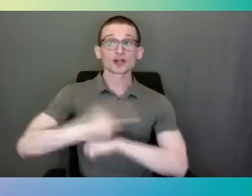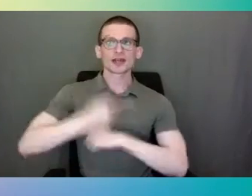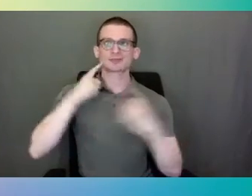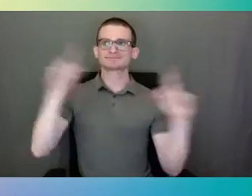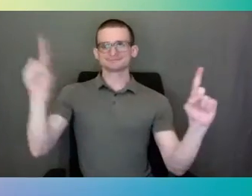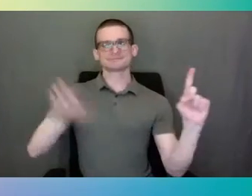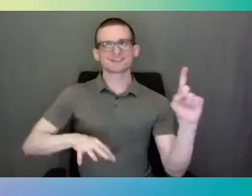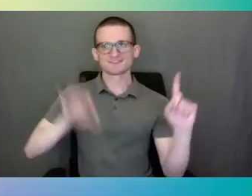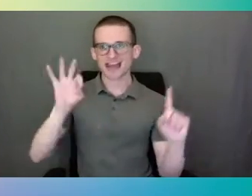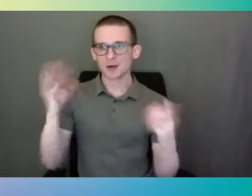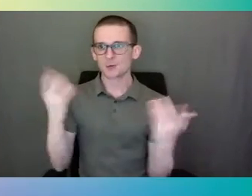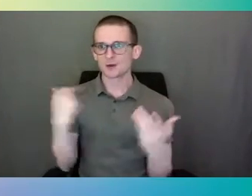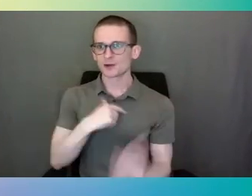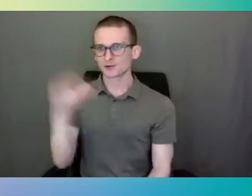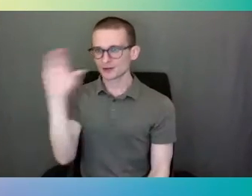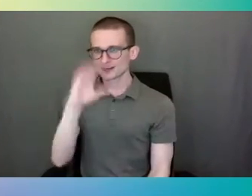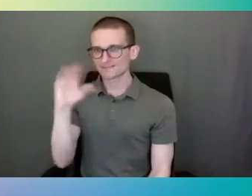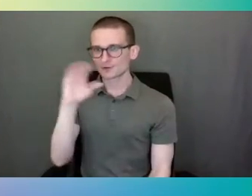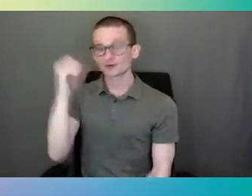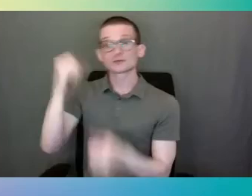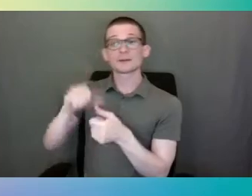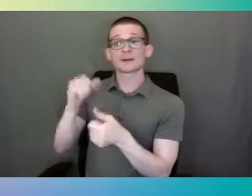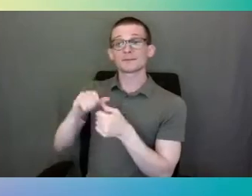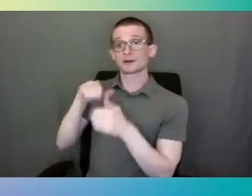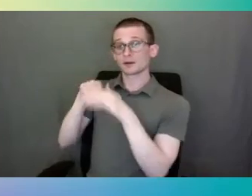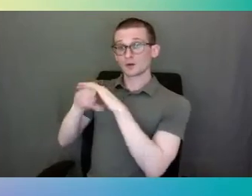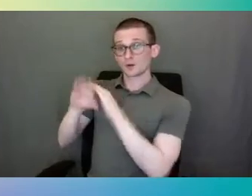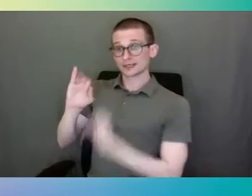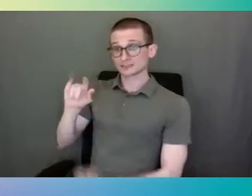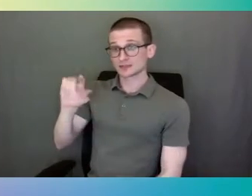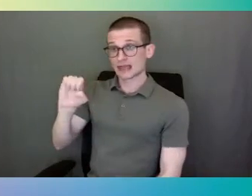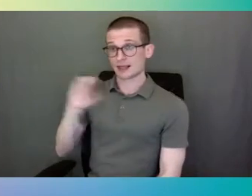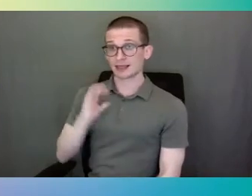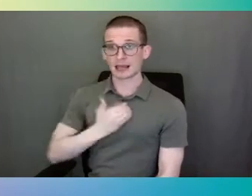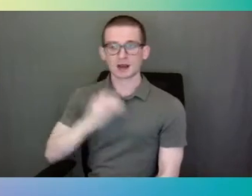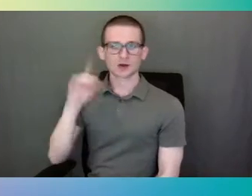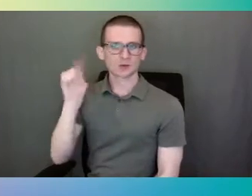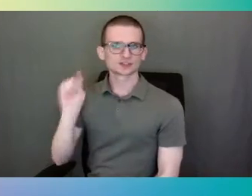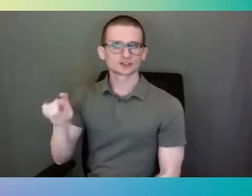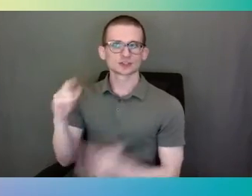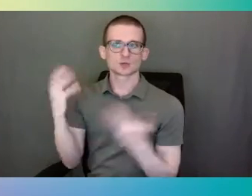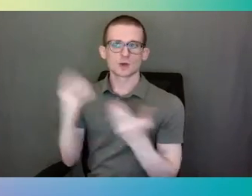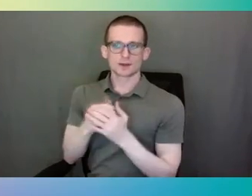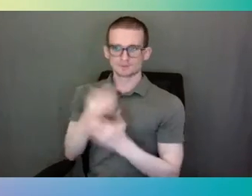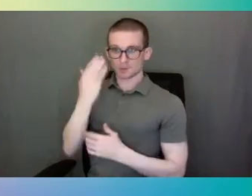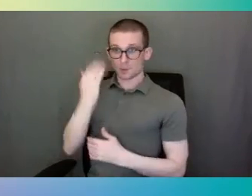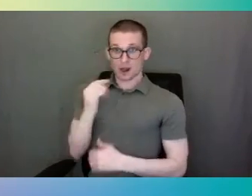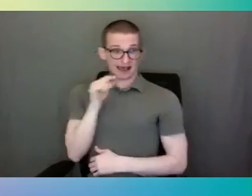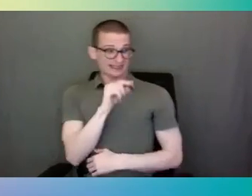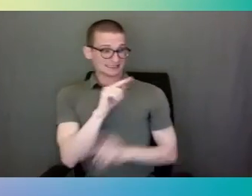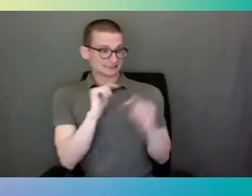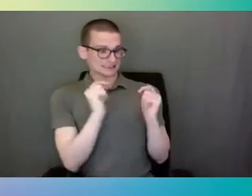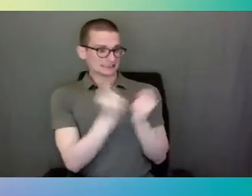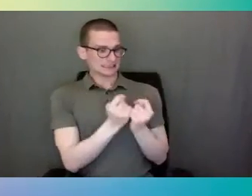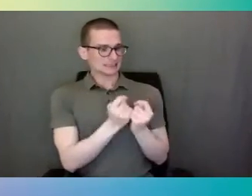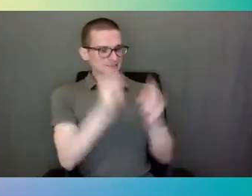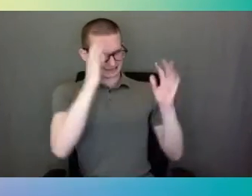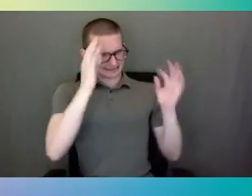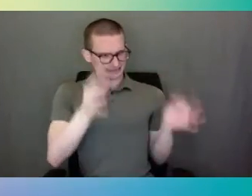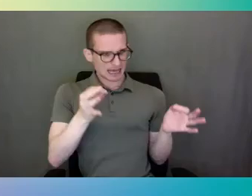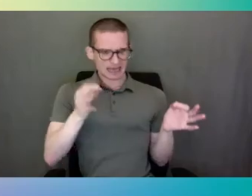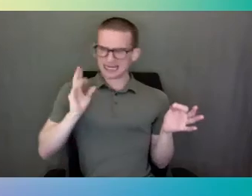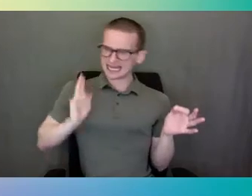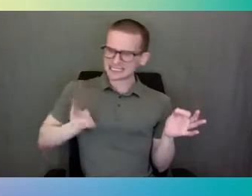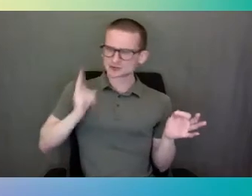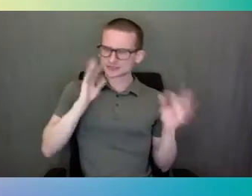question when we went to Yale was, why did this team make the historic decision to put the word homosexual into the